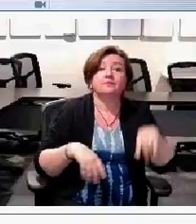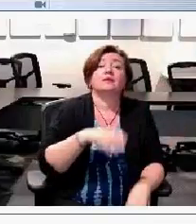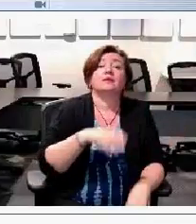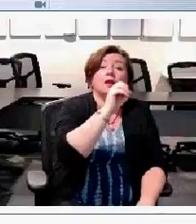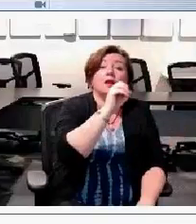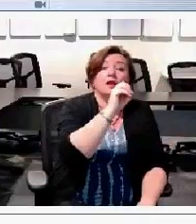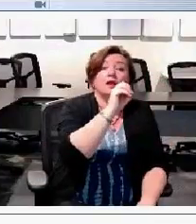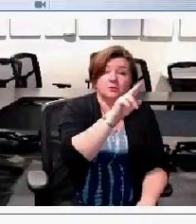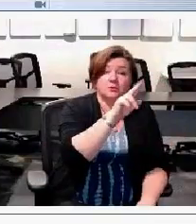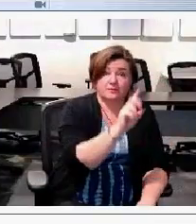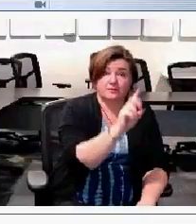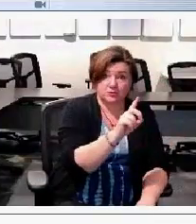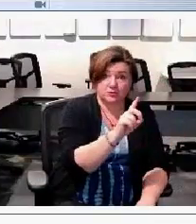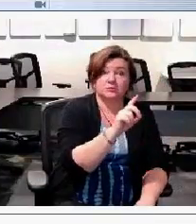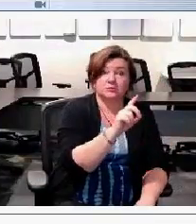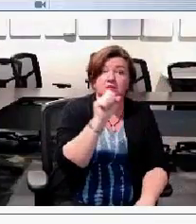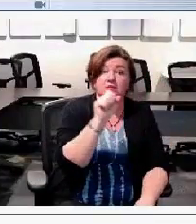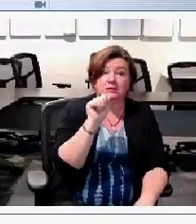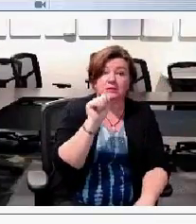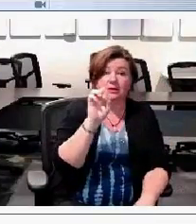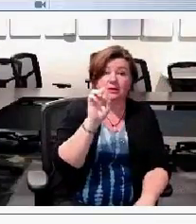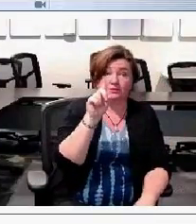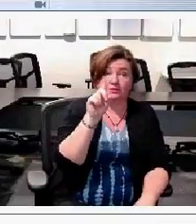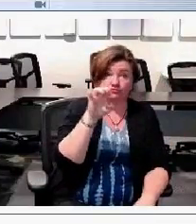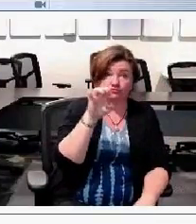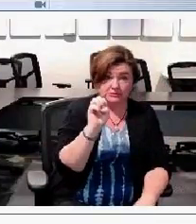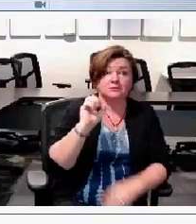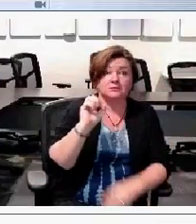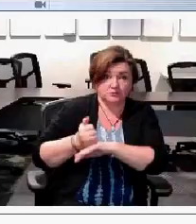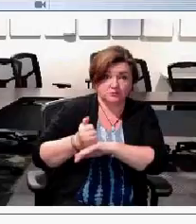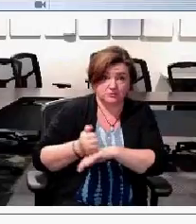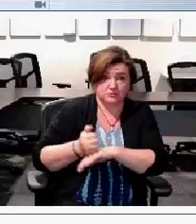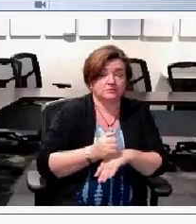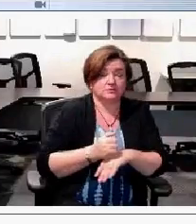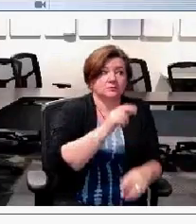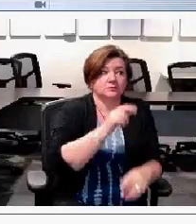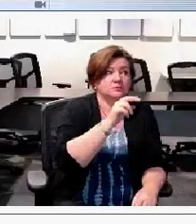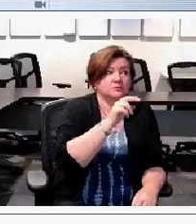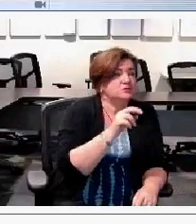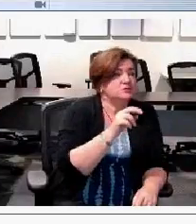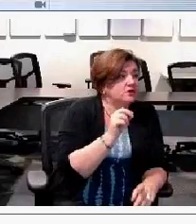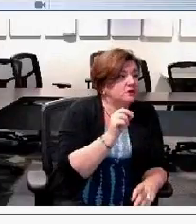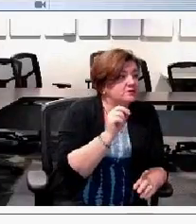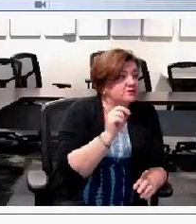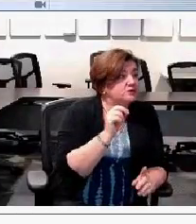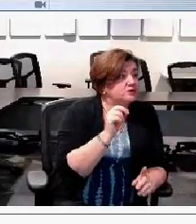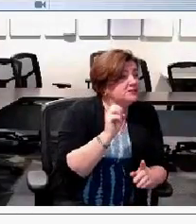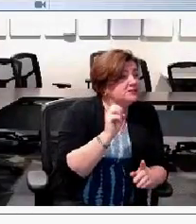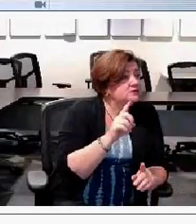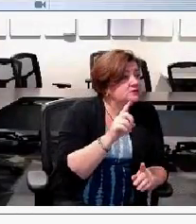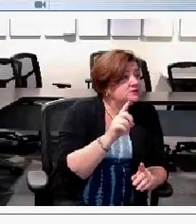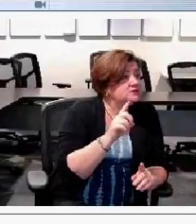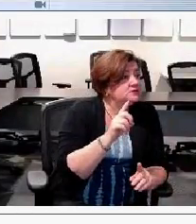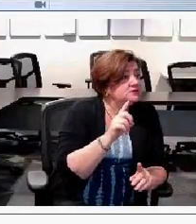October 31st is occurring in Airdrie, and November 1st is in Edmonton. And the reason we picked those